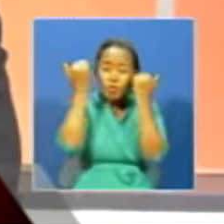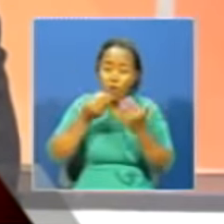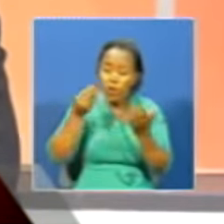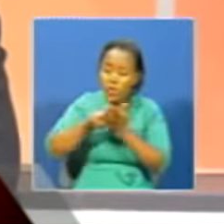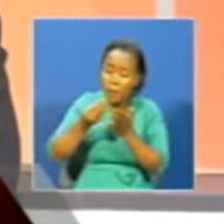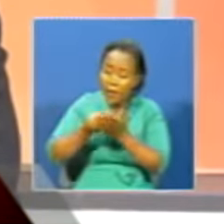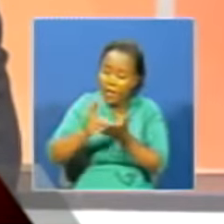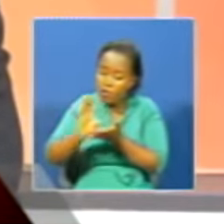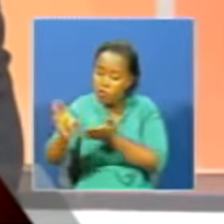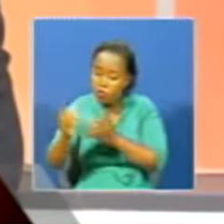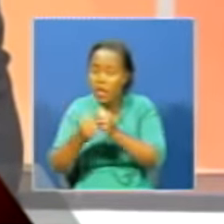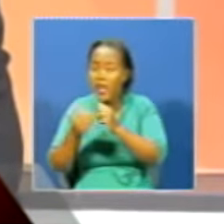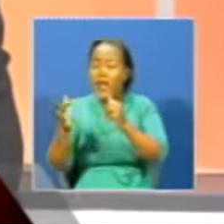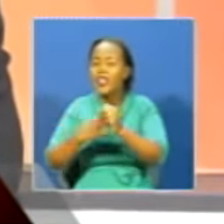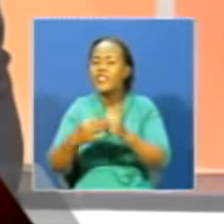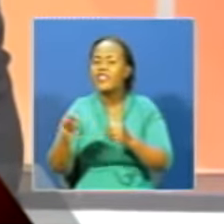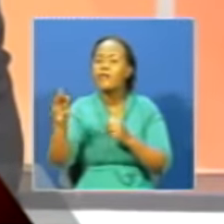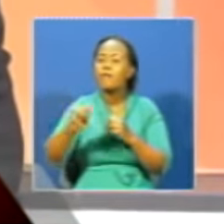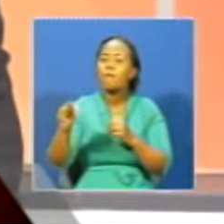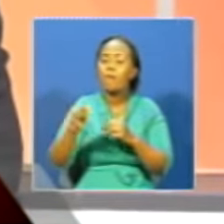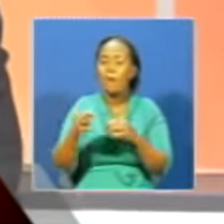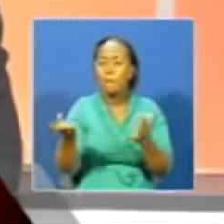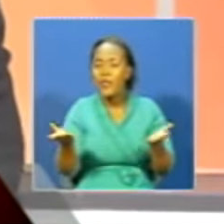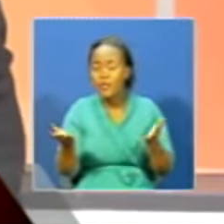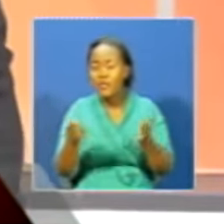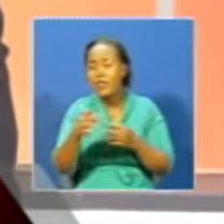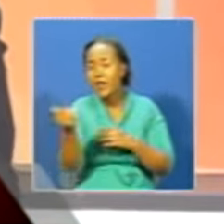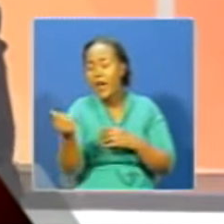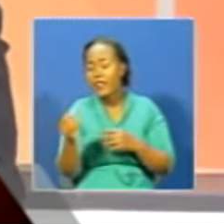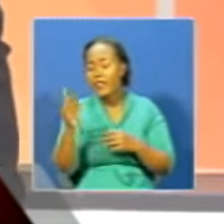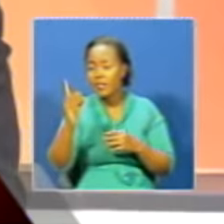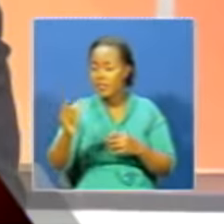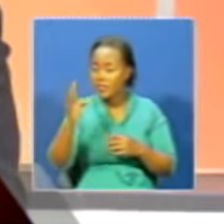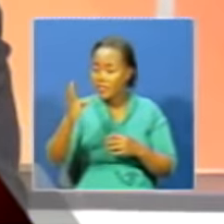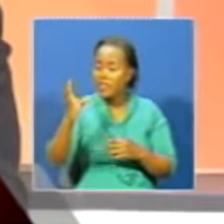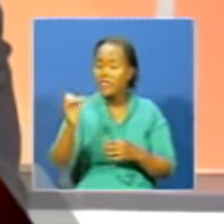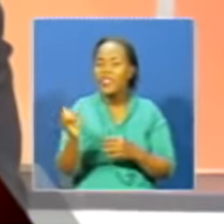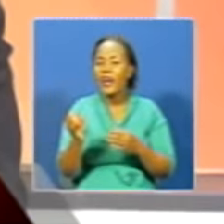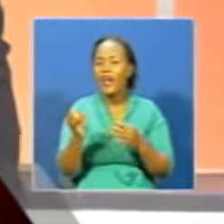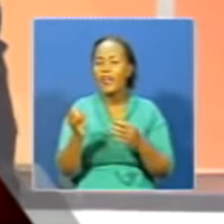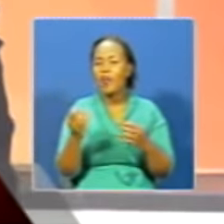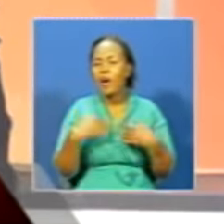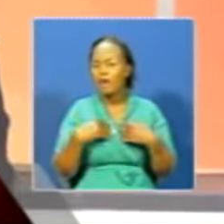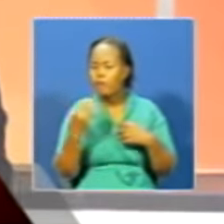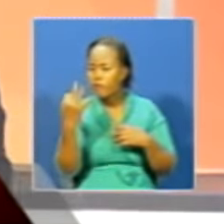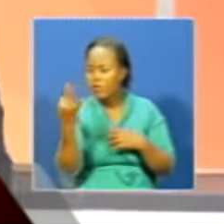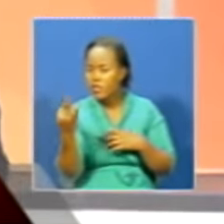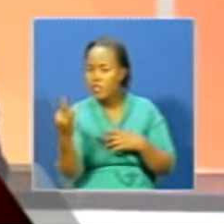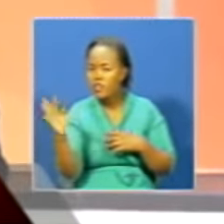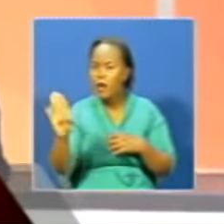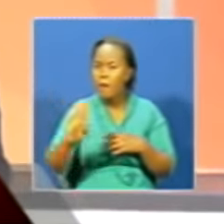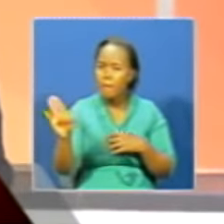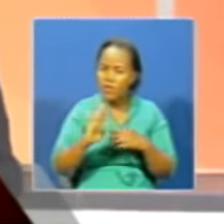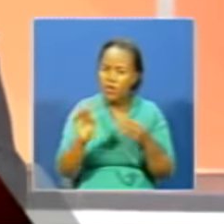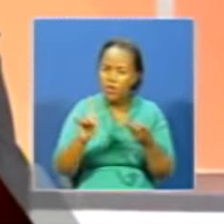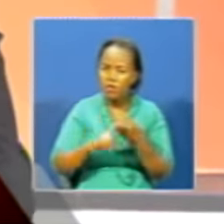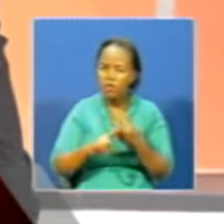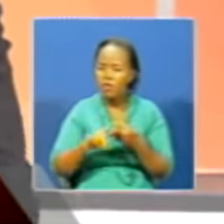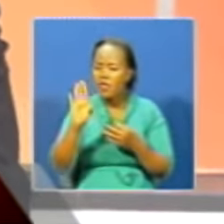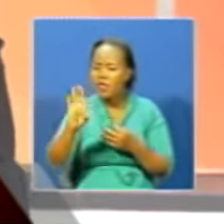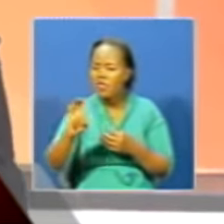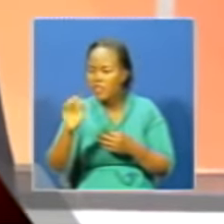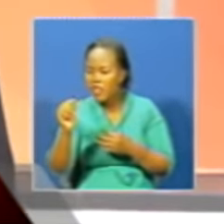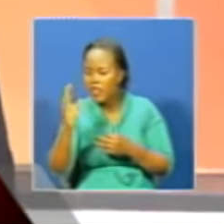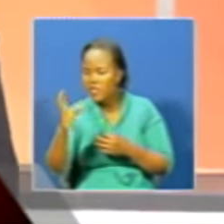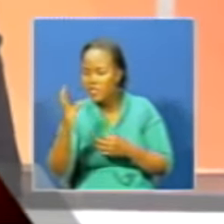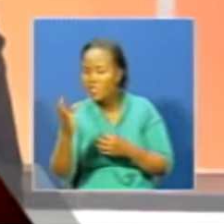give the Office of the Director of Public Prosecution roughly 3 billion. You give ESCC roughly 3 billion. You give